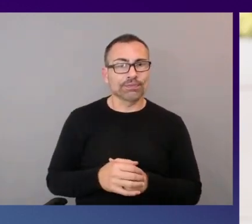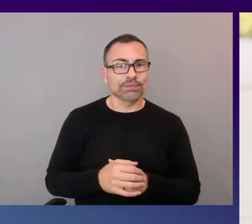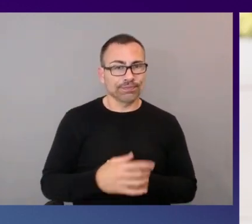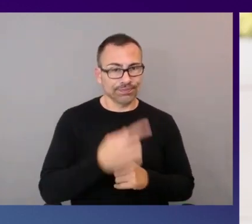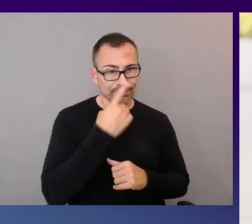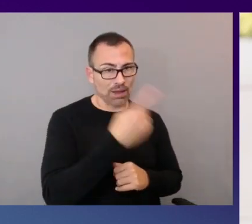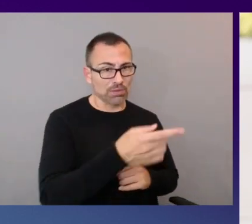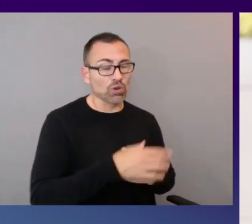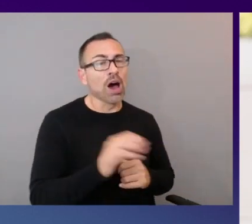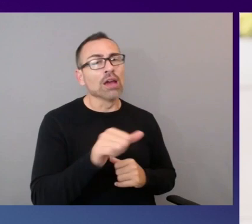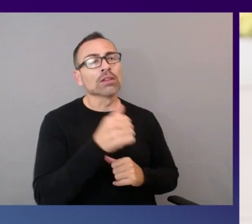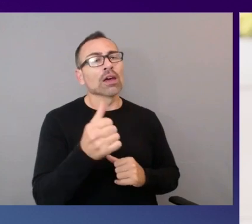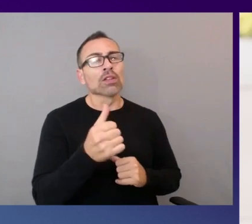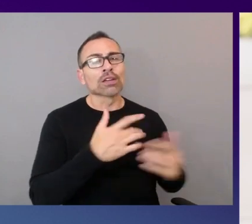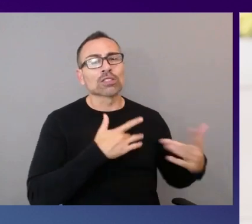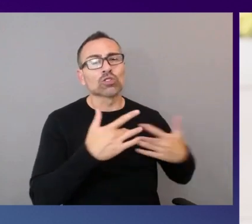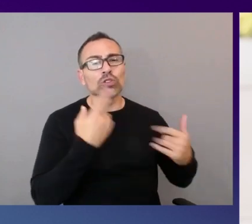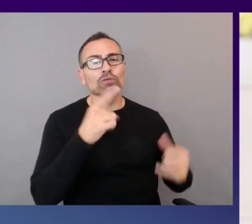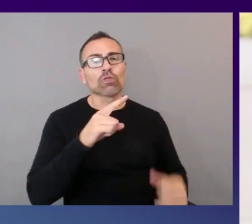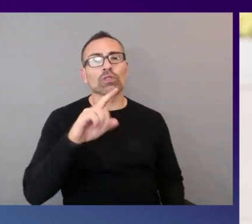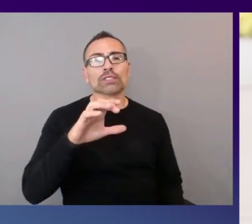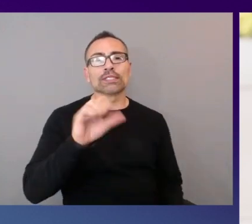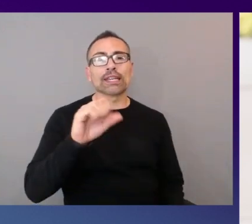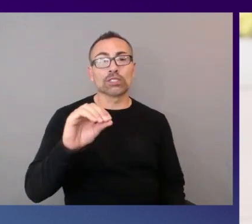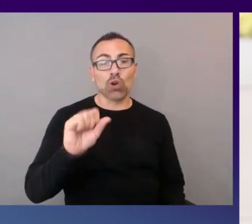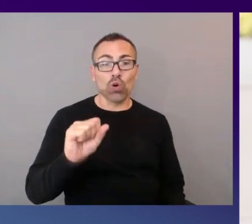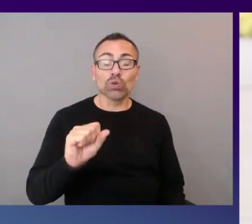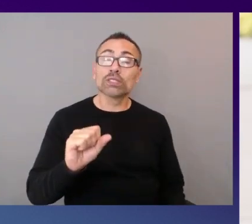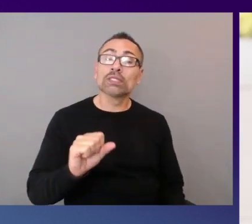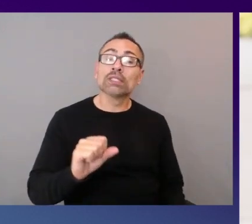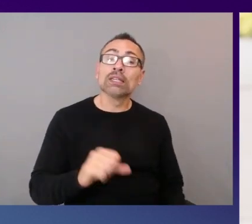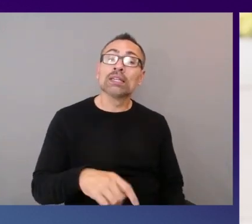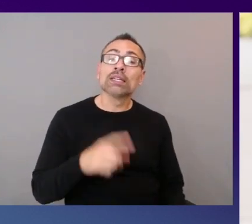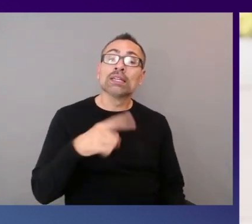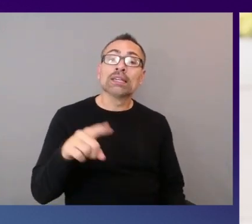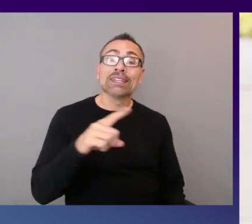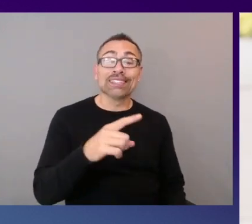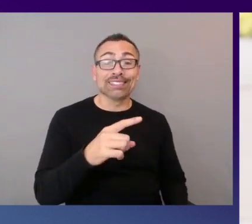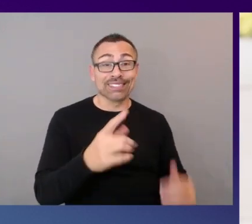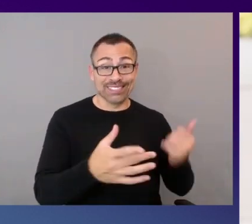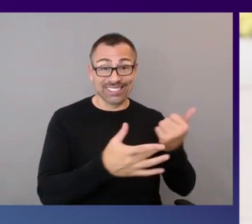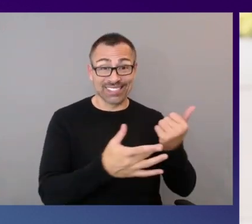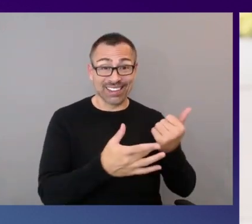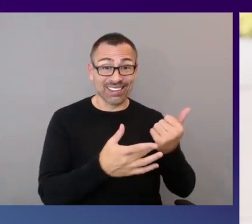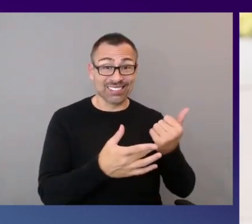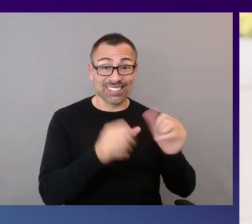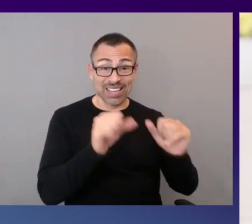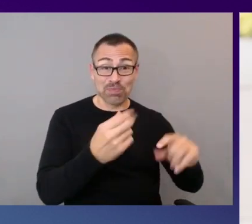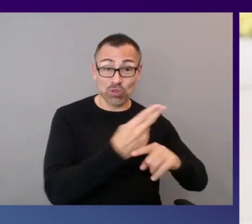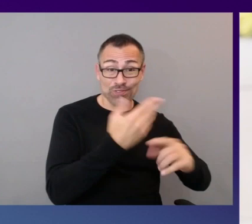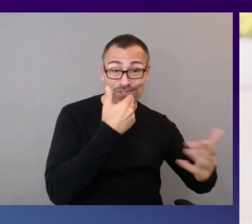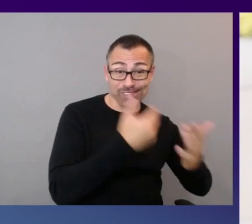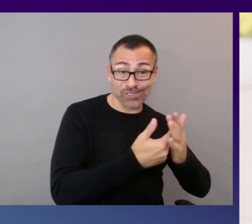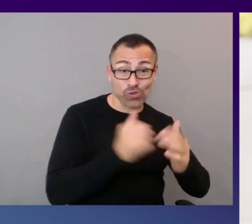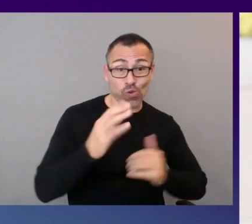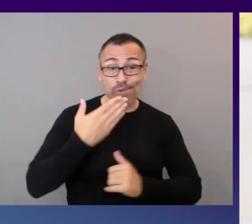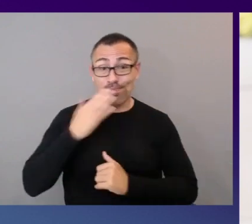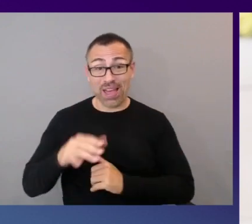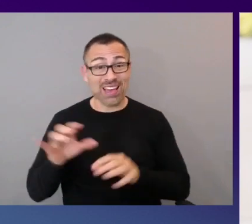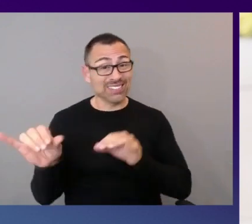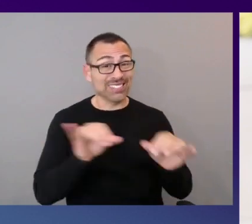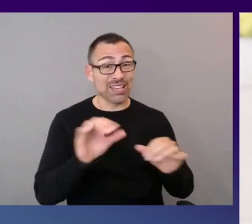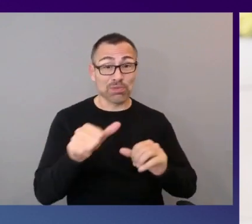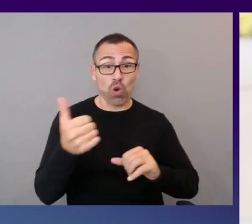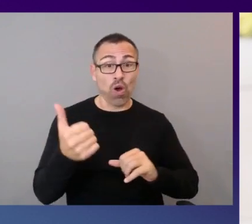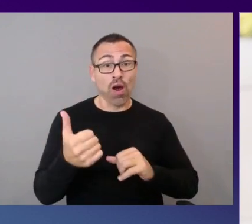know, just like with any other technology, it can be used for good, it can be used for bad. Right. They're very